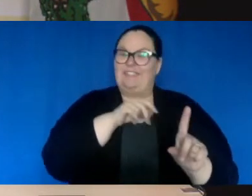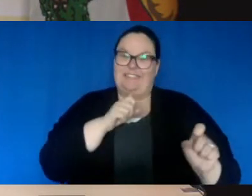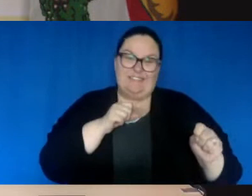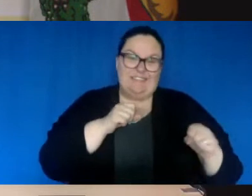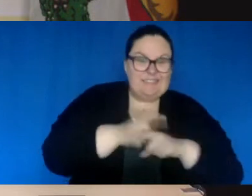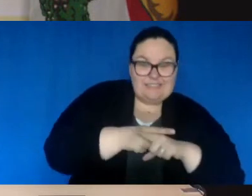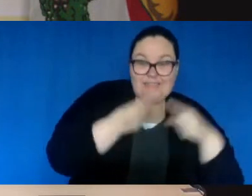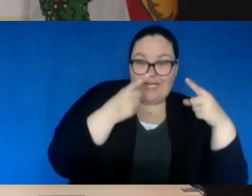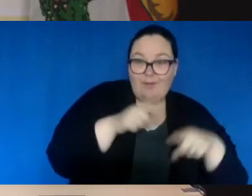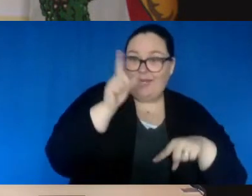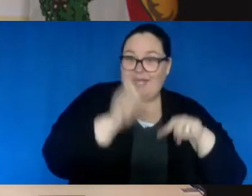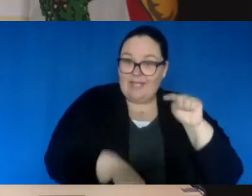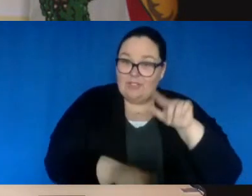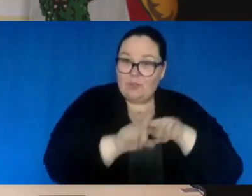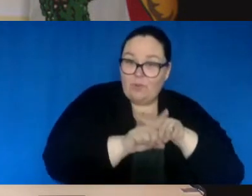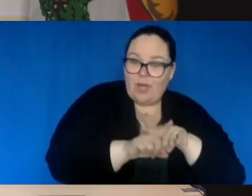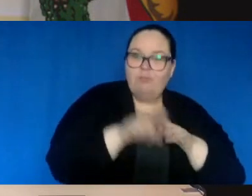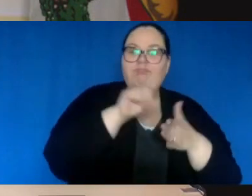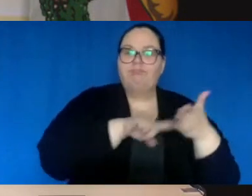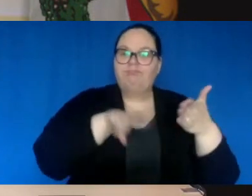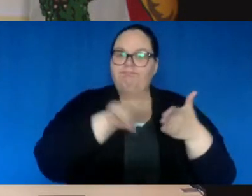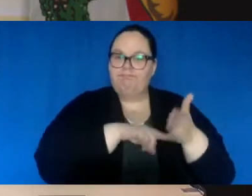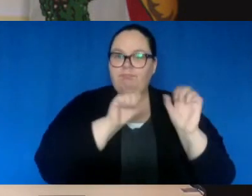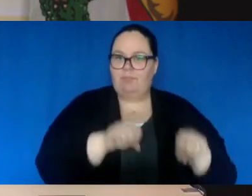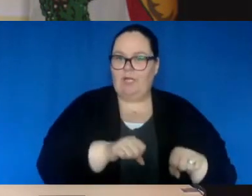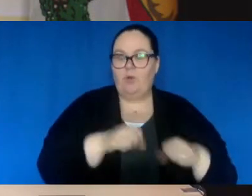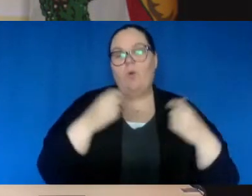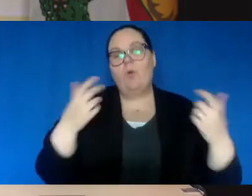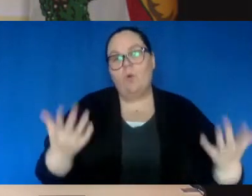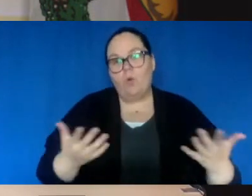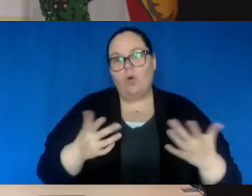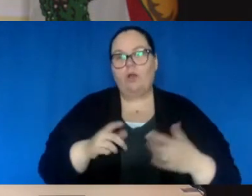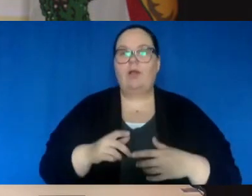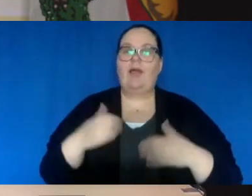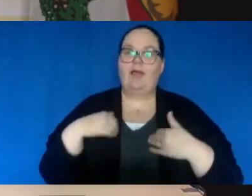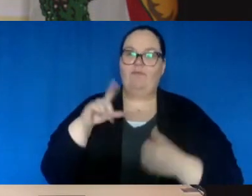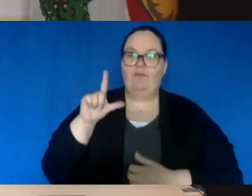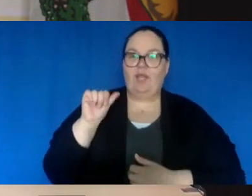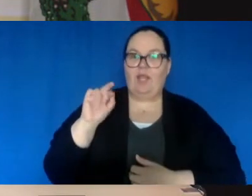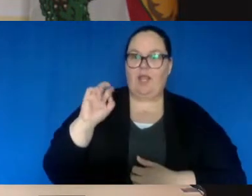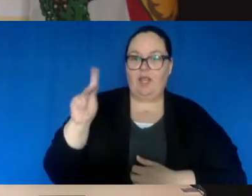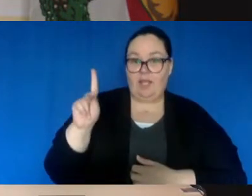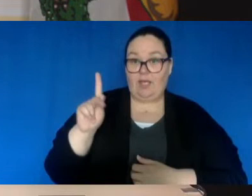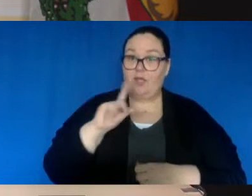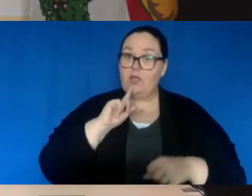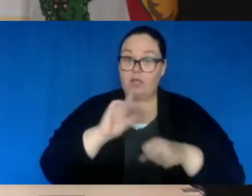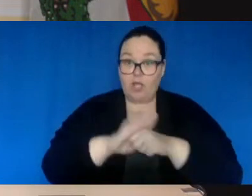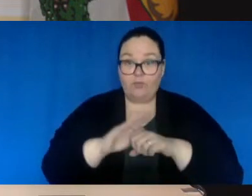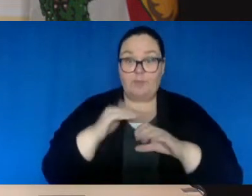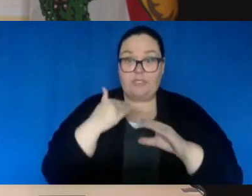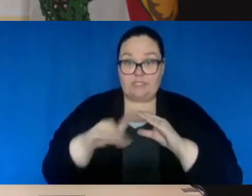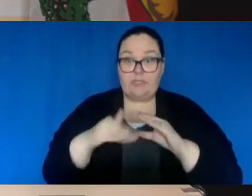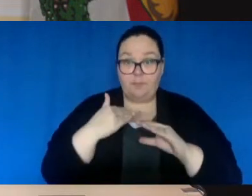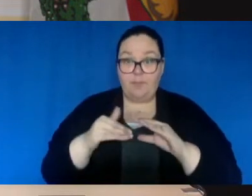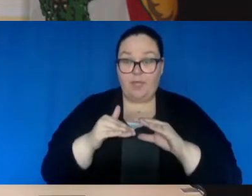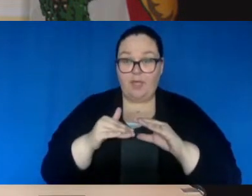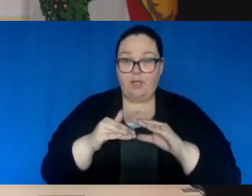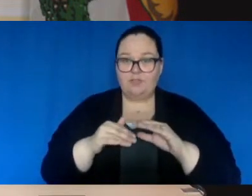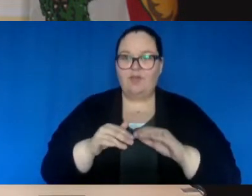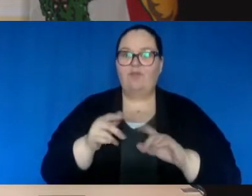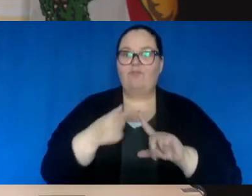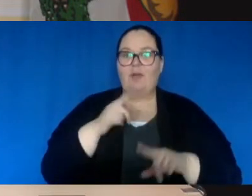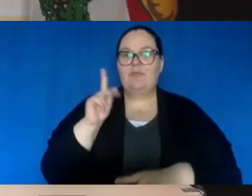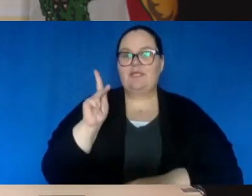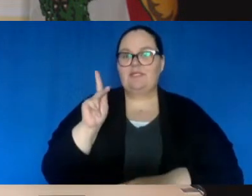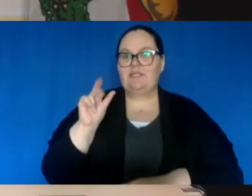as well. And you can also cancel by clicking the link provided in the confirmation email you received from Skip the Waiting Room if